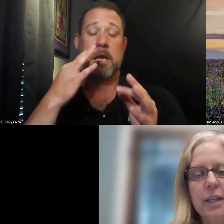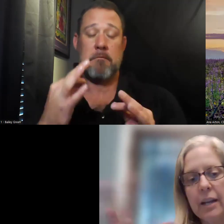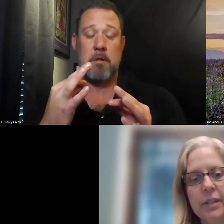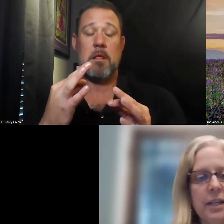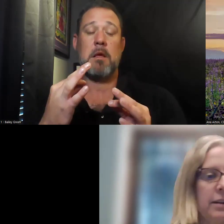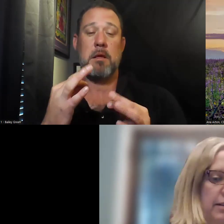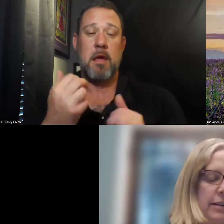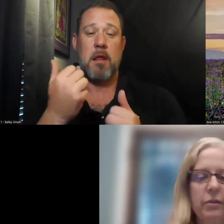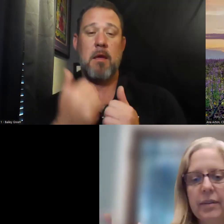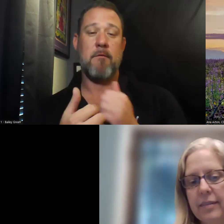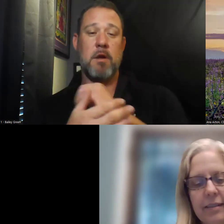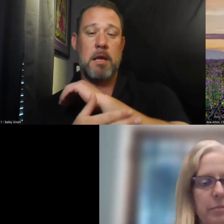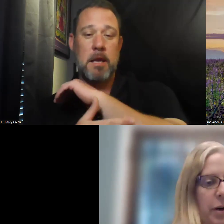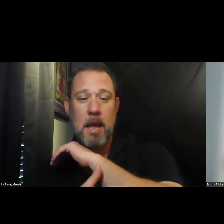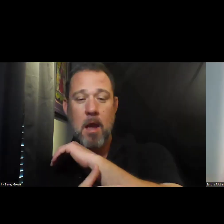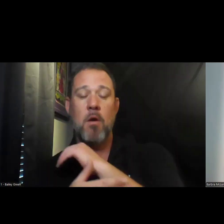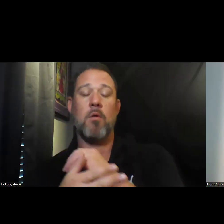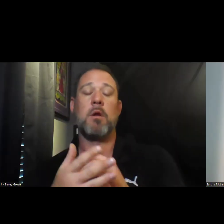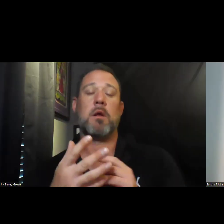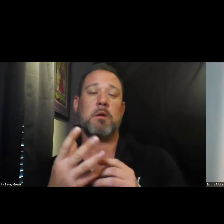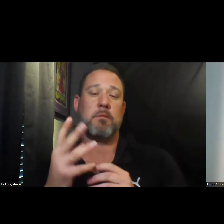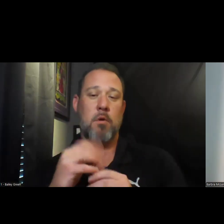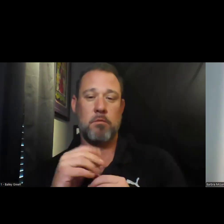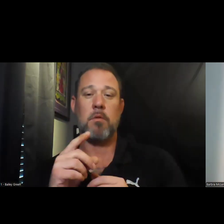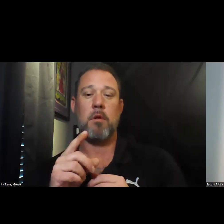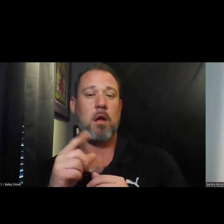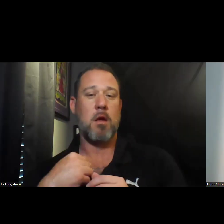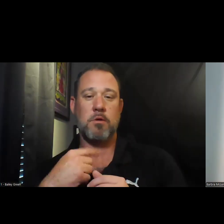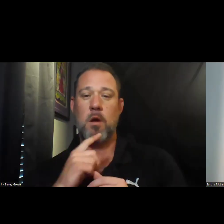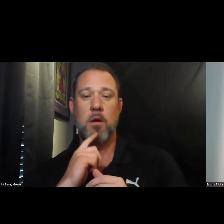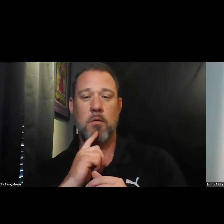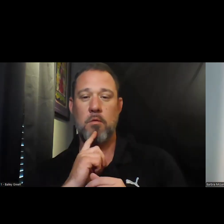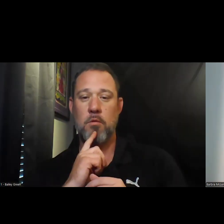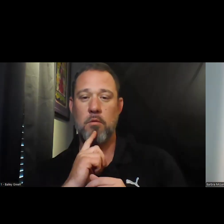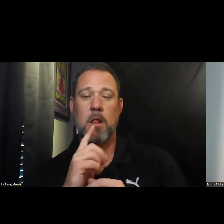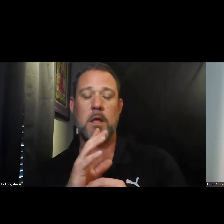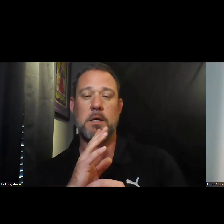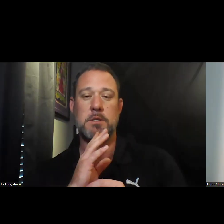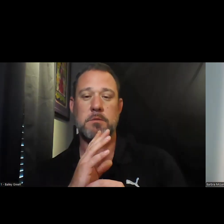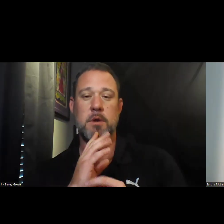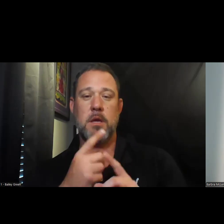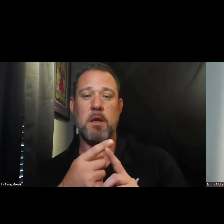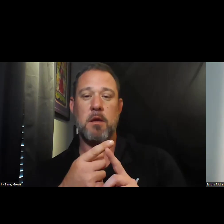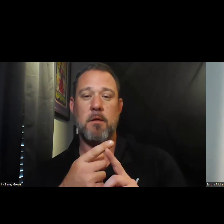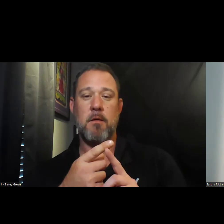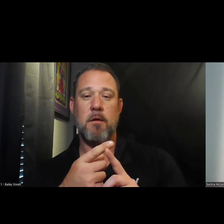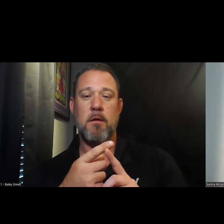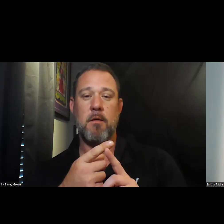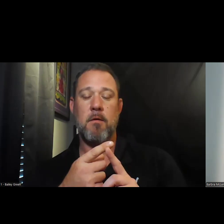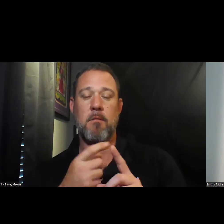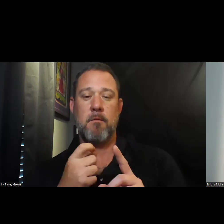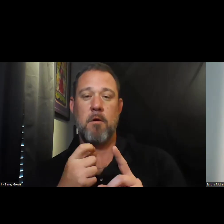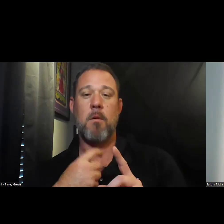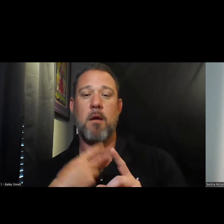every county, is embarking on this. And so I really am just speaking from what